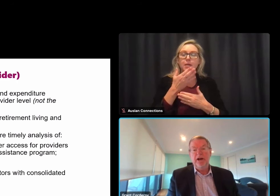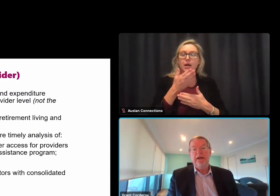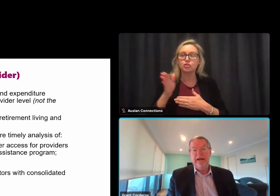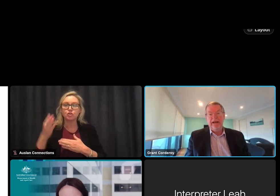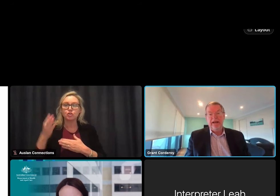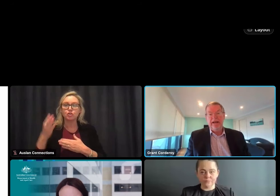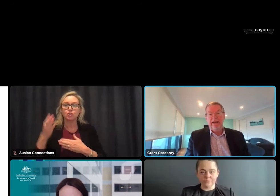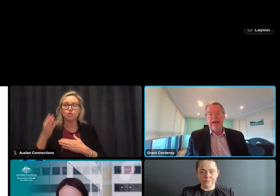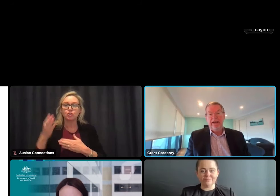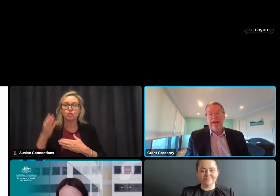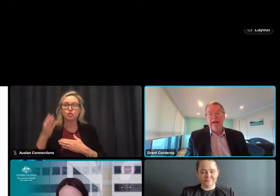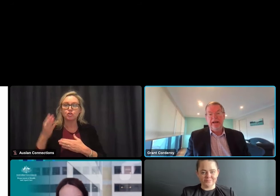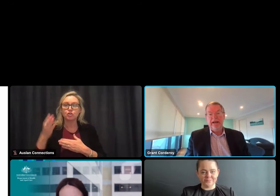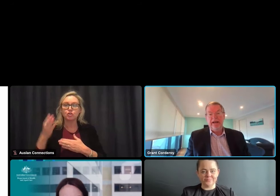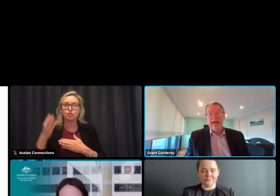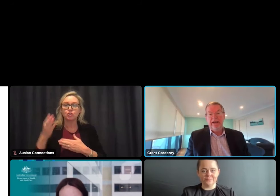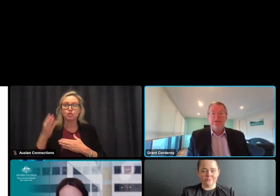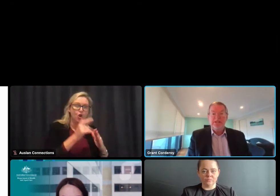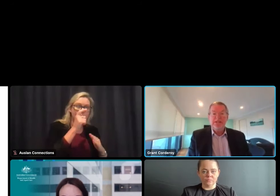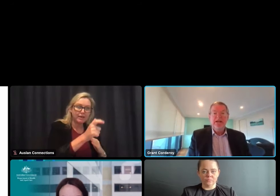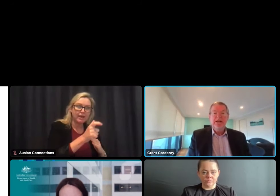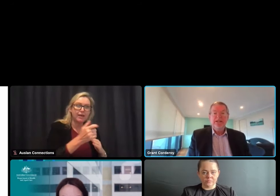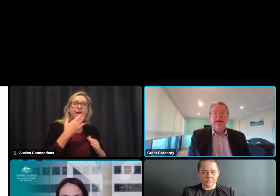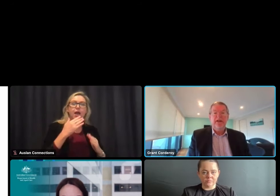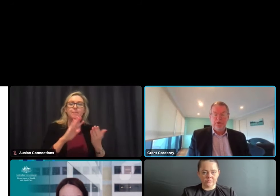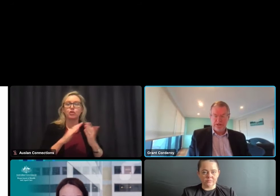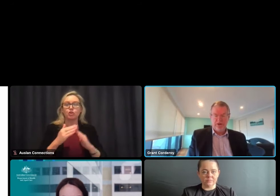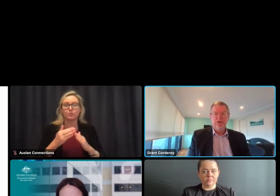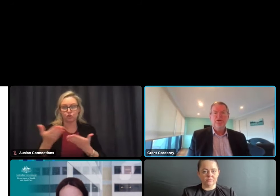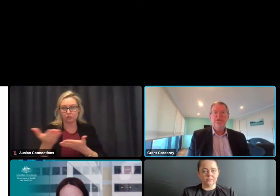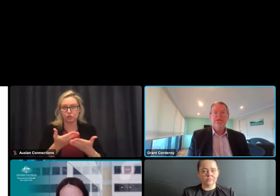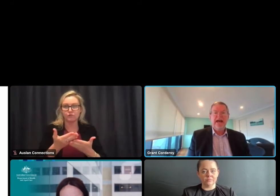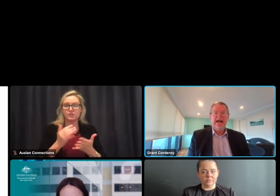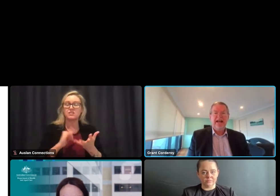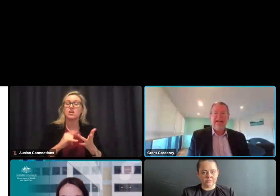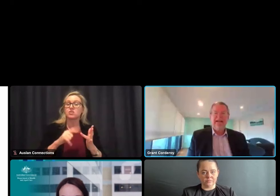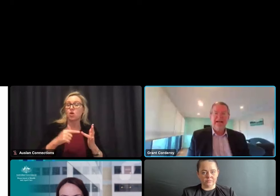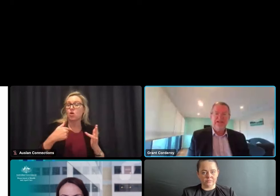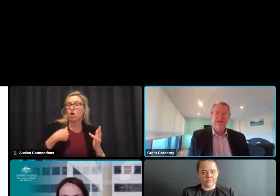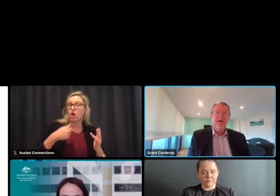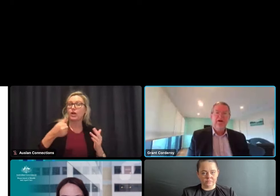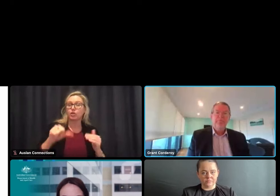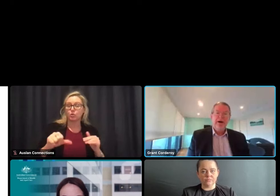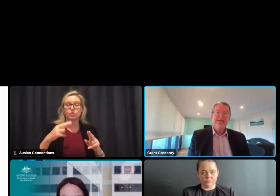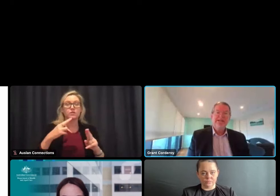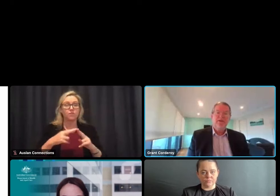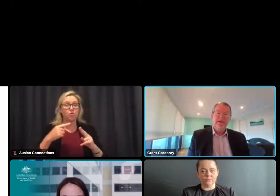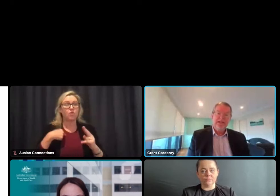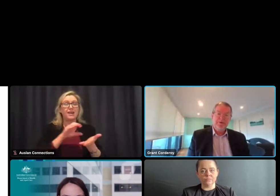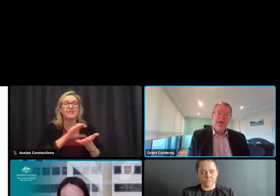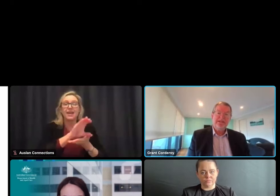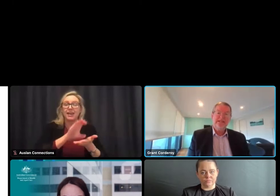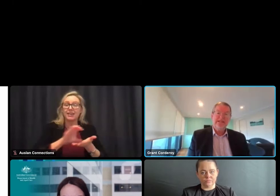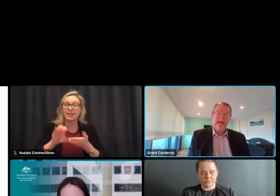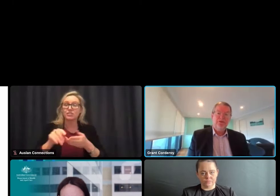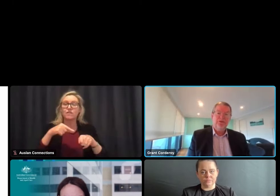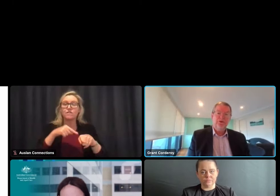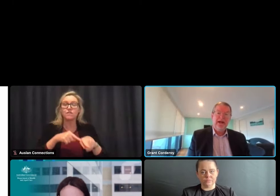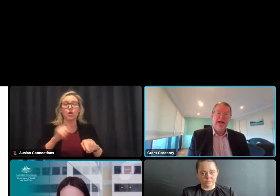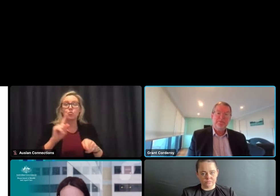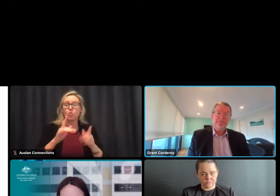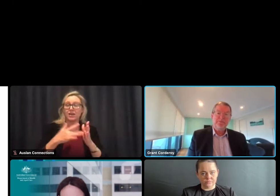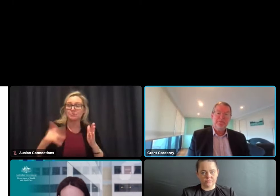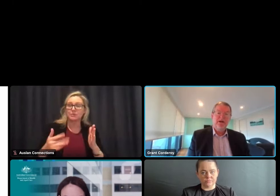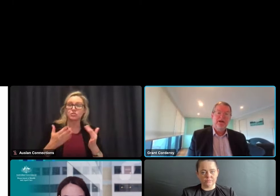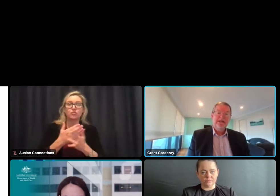many go to home care, how many go to community services. So in other words, I'd use the allocation based on the expenses that go